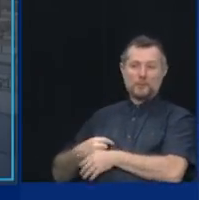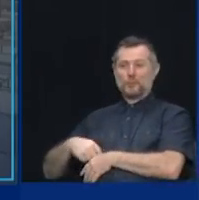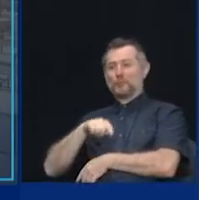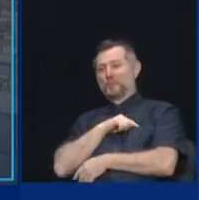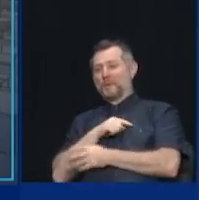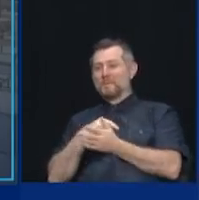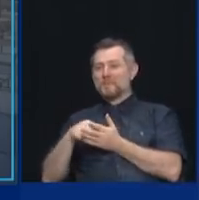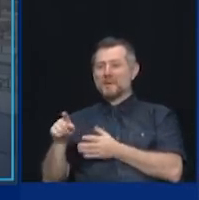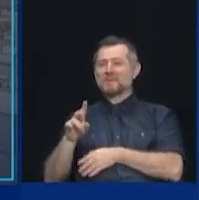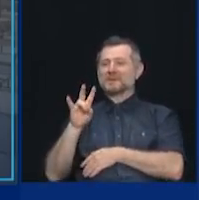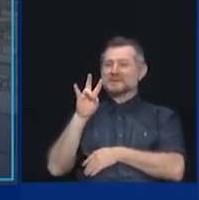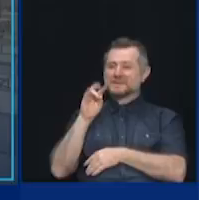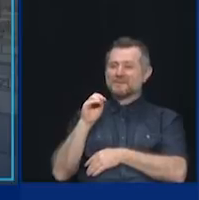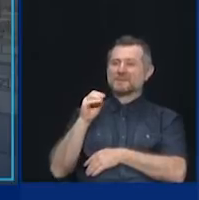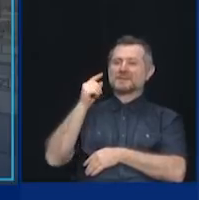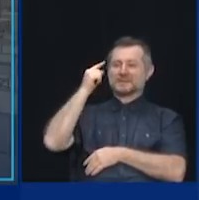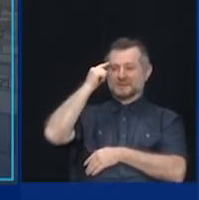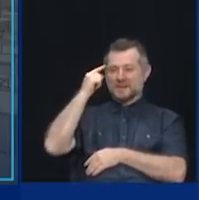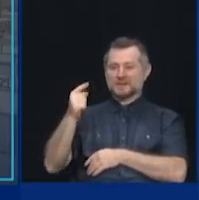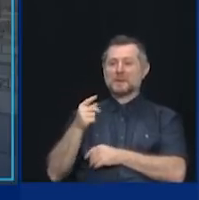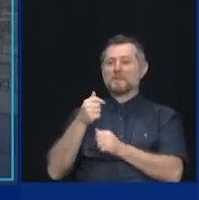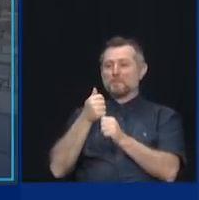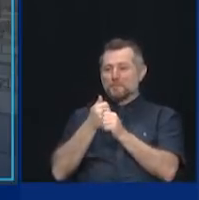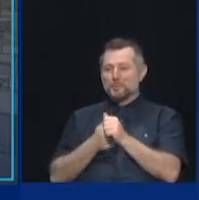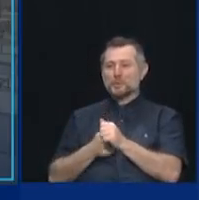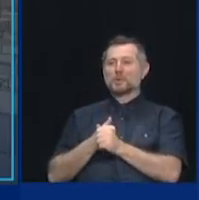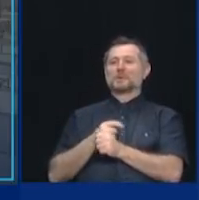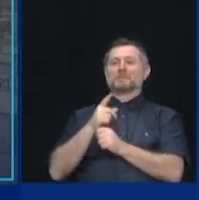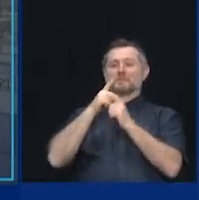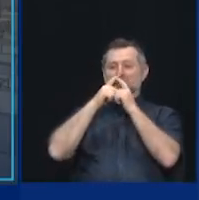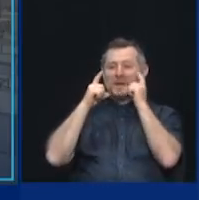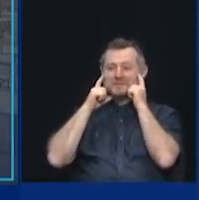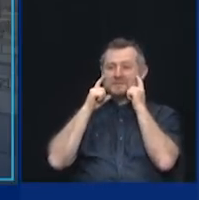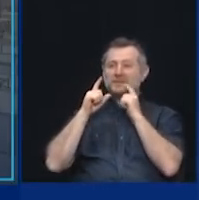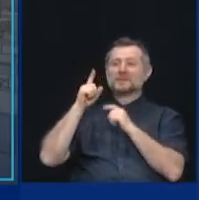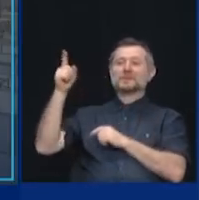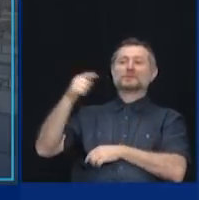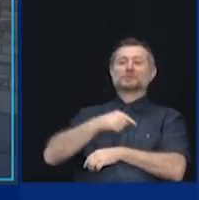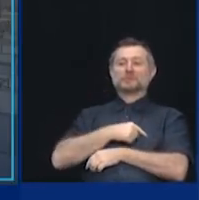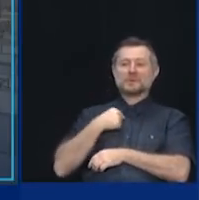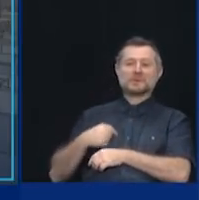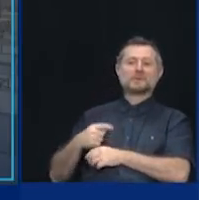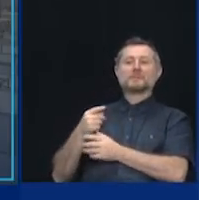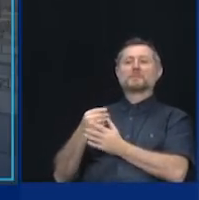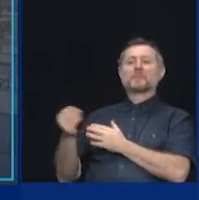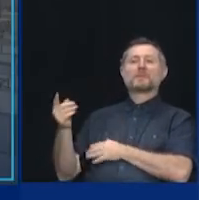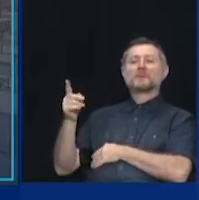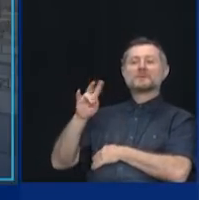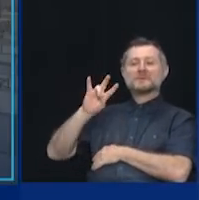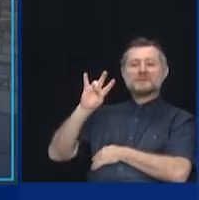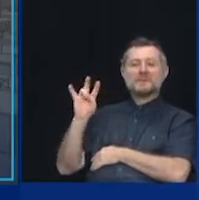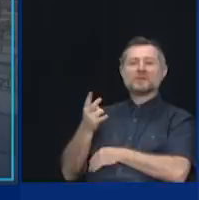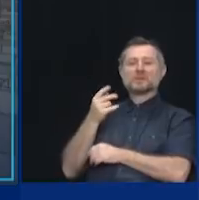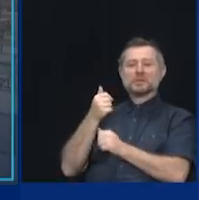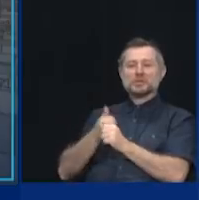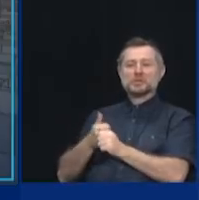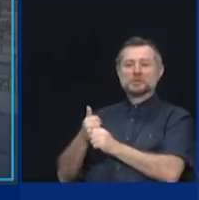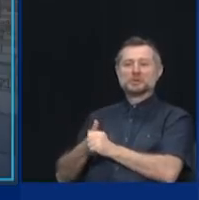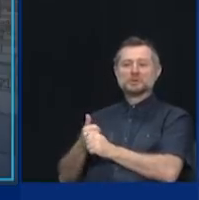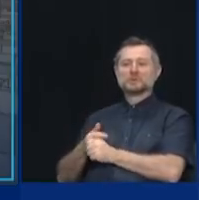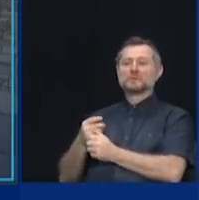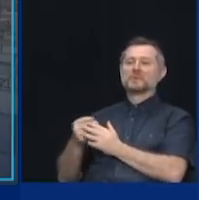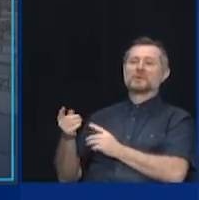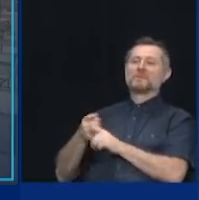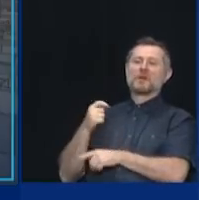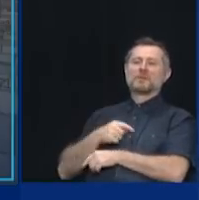per mask, we were paying $7 per mask and having to get them from China. We didn't have